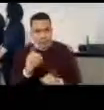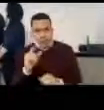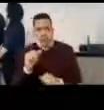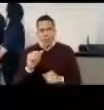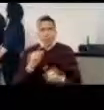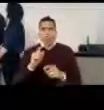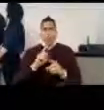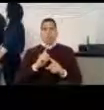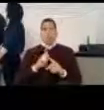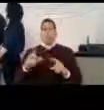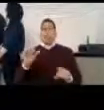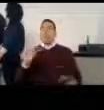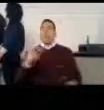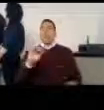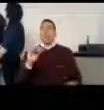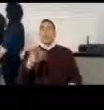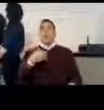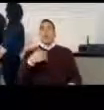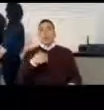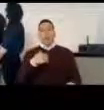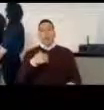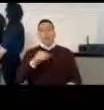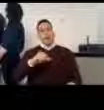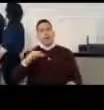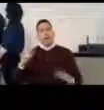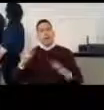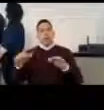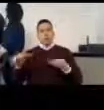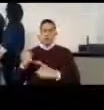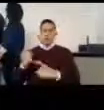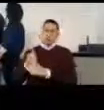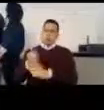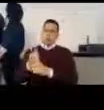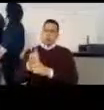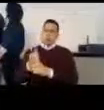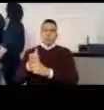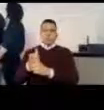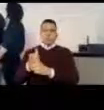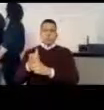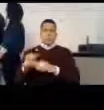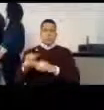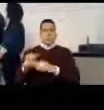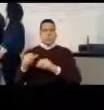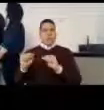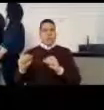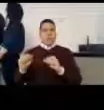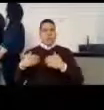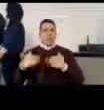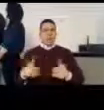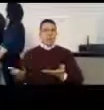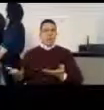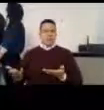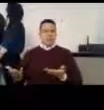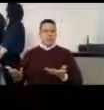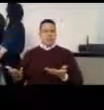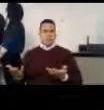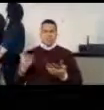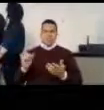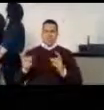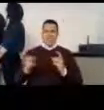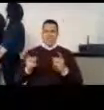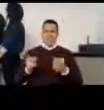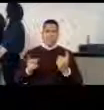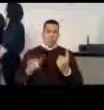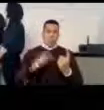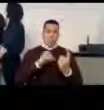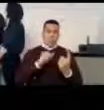with disabilities, but we have other able-bodied children in the home. And I want to talk about that a little